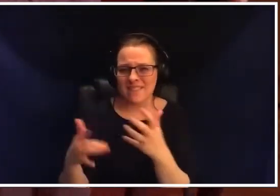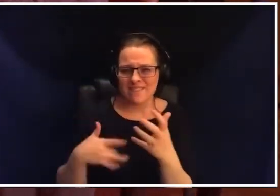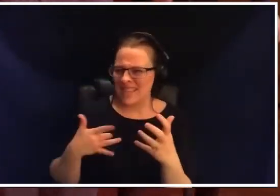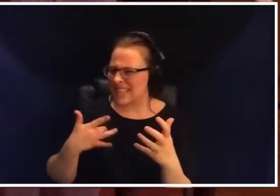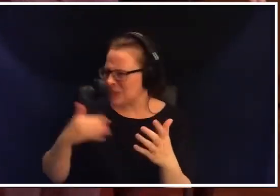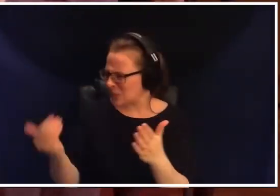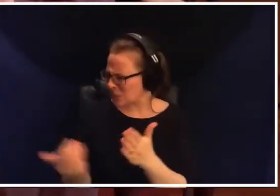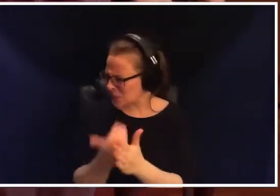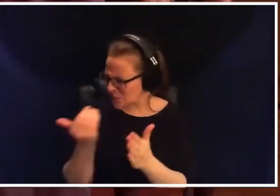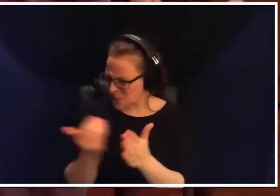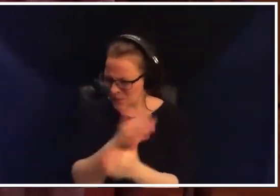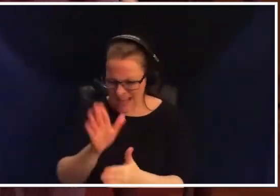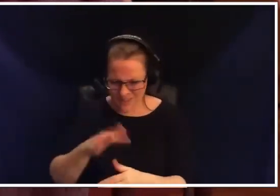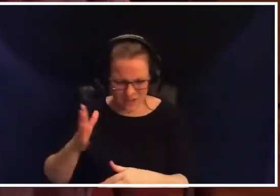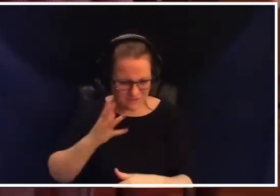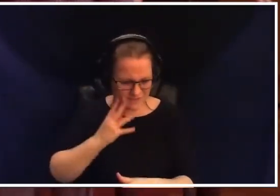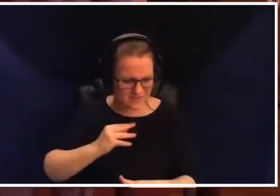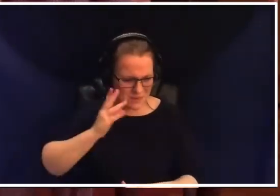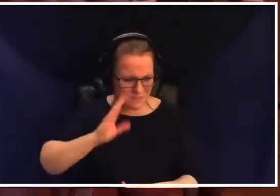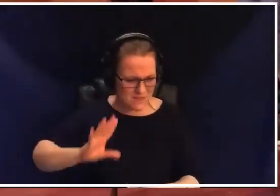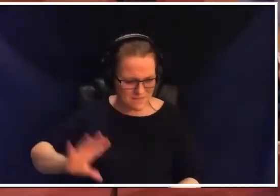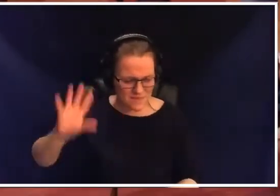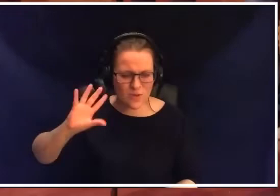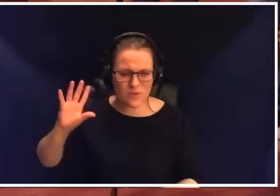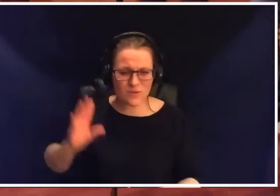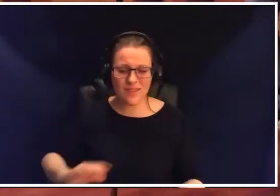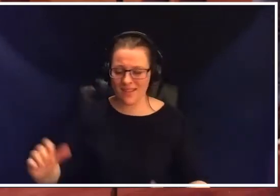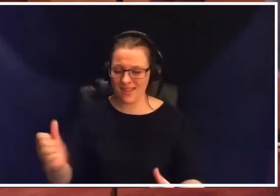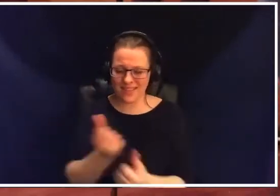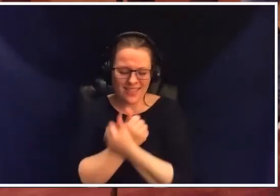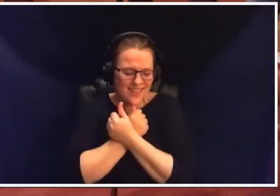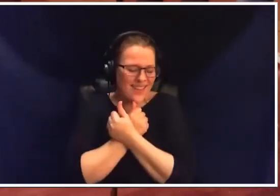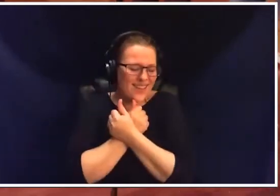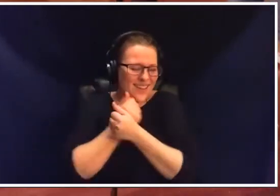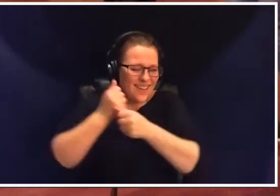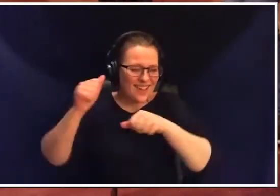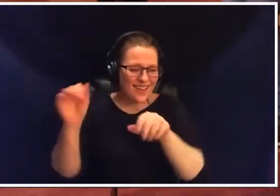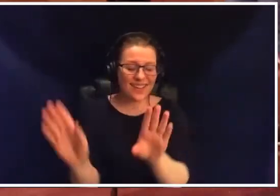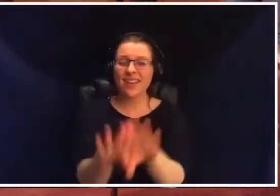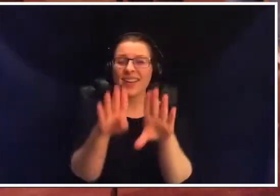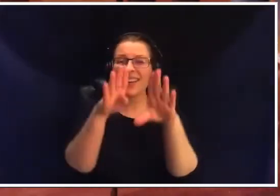I've ever known before. Love is an open door.